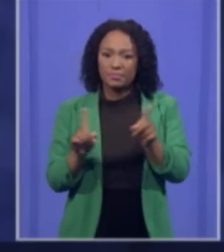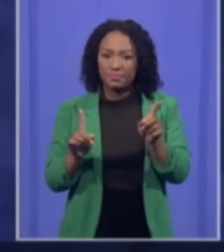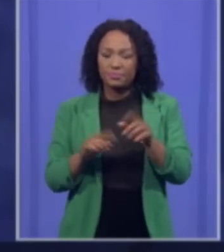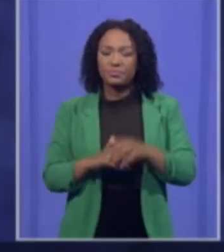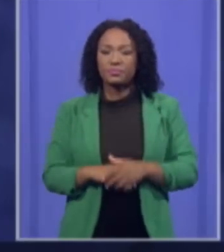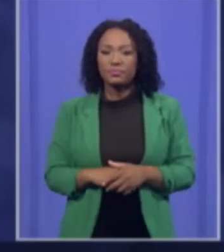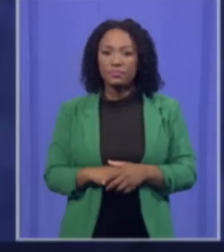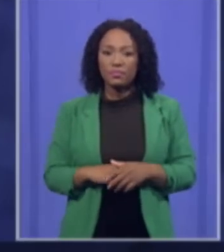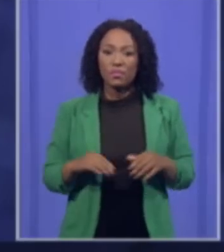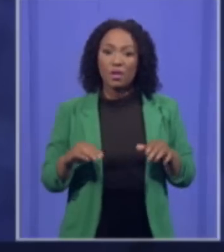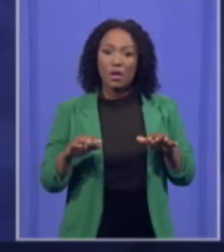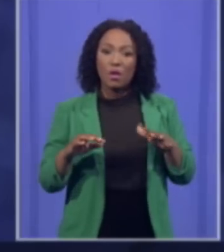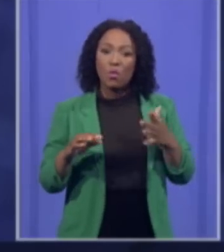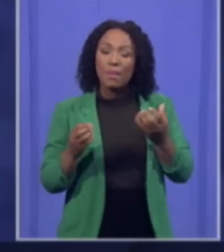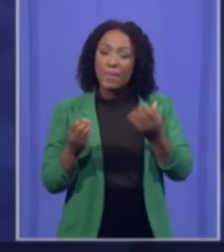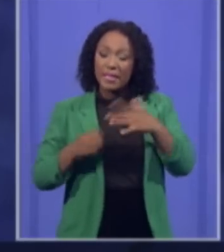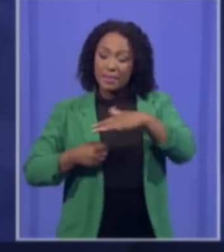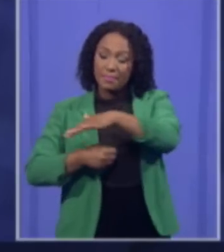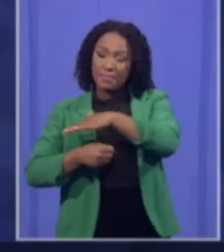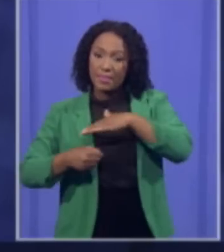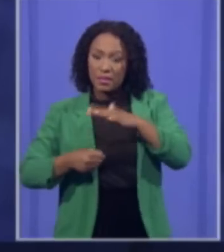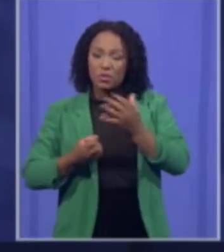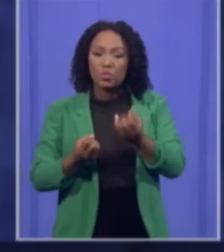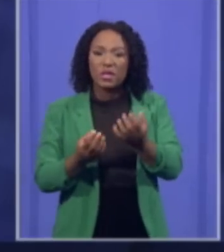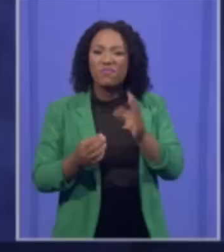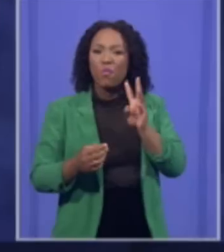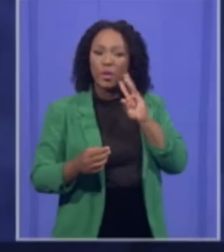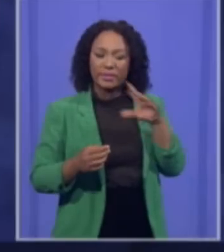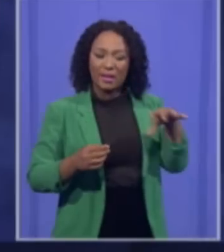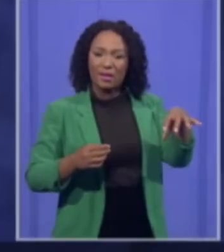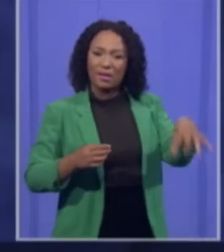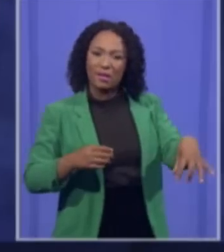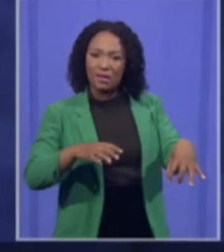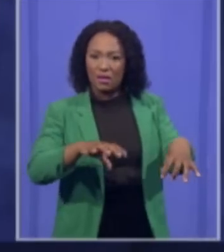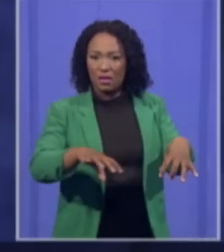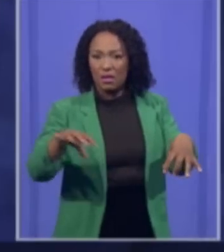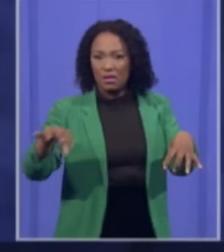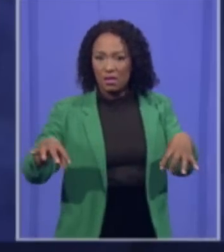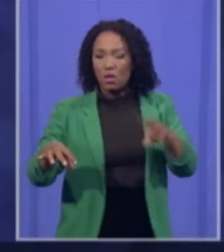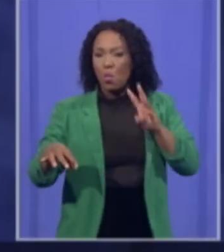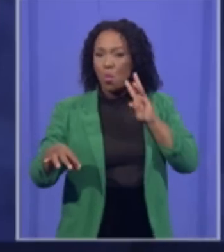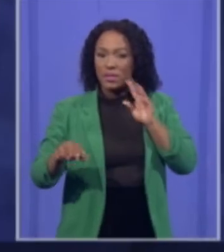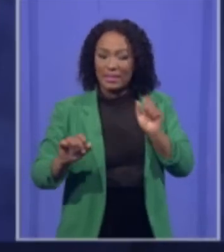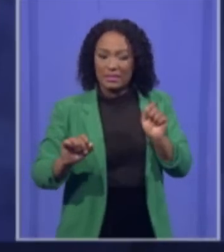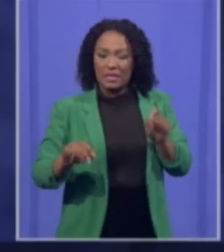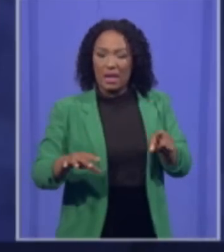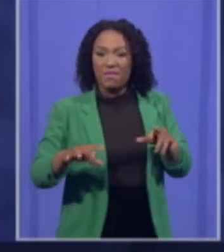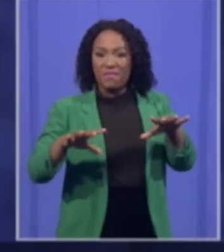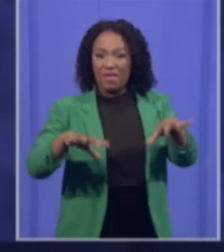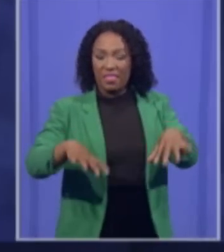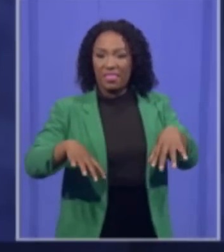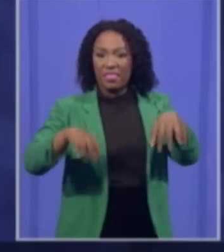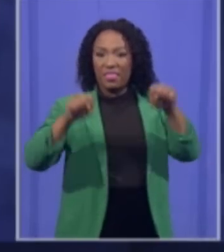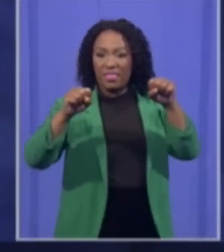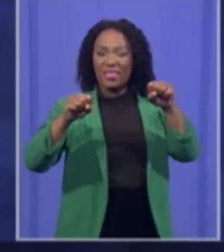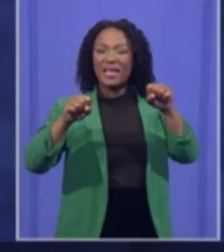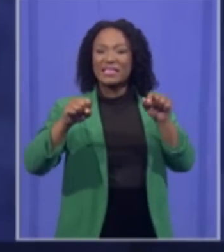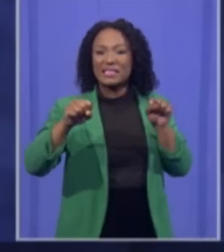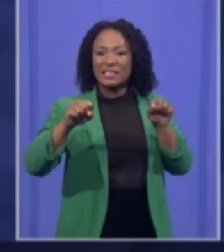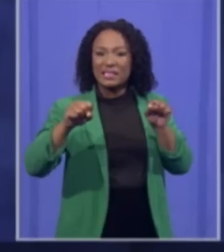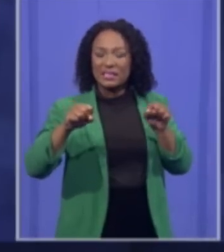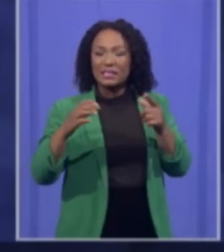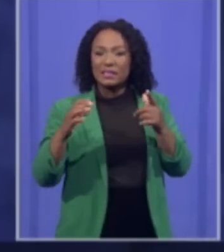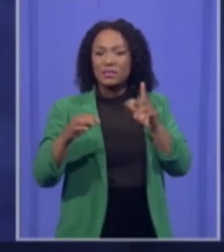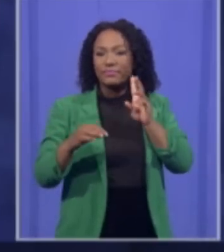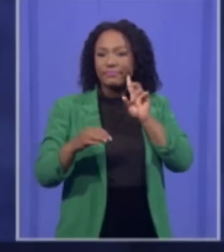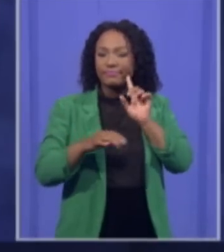ya Lichtenburg, Boikhutso le Bladeville ka gore metsi a ko a itsamaisa go gore gravitation. Re tle ka leano